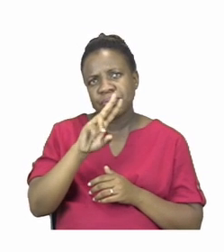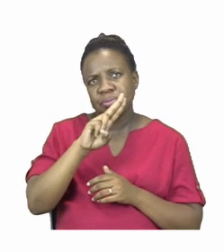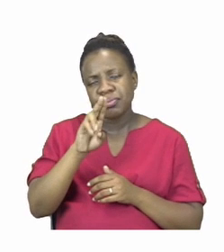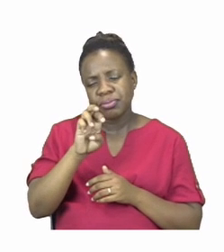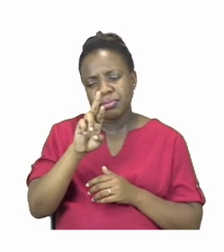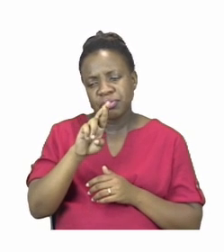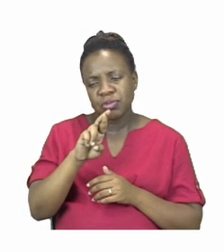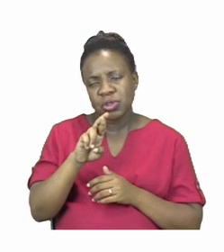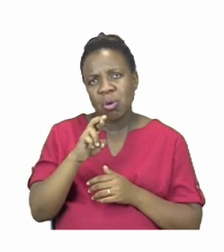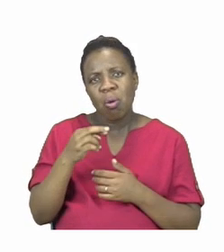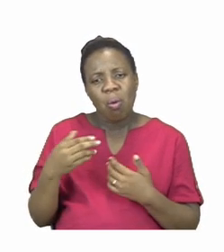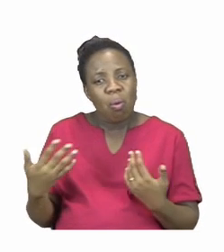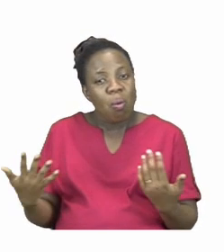place.